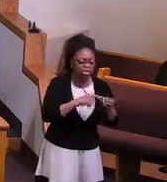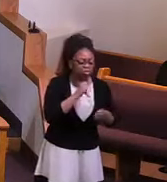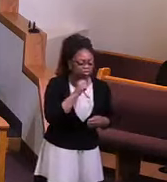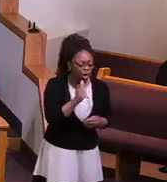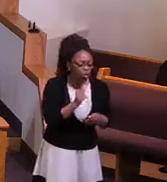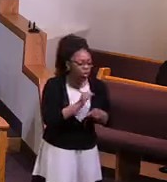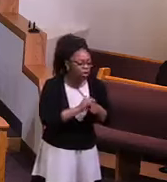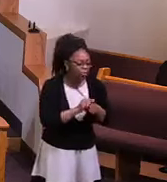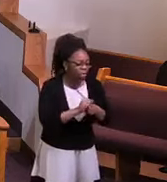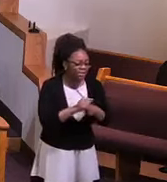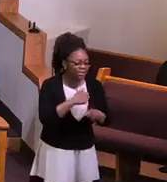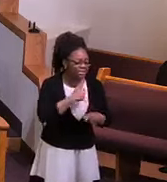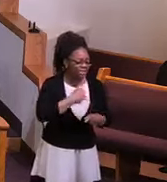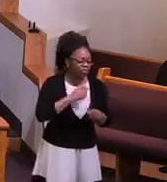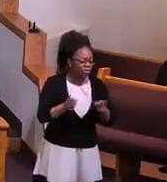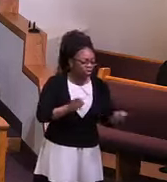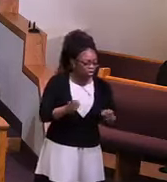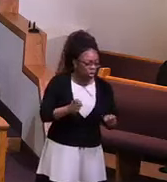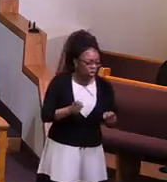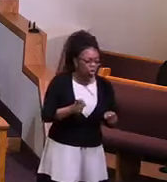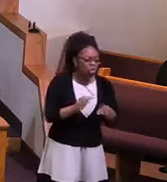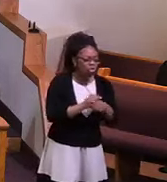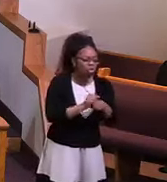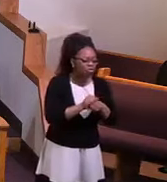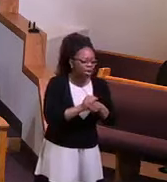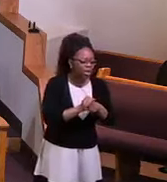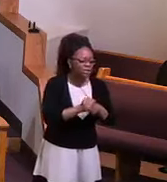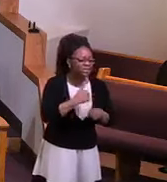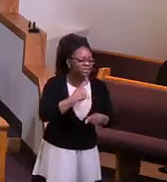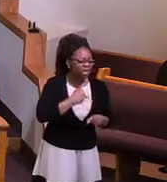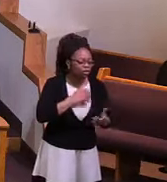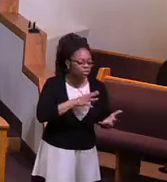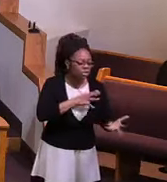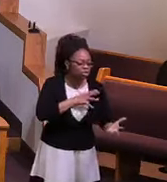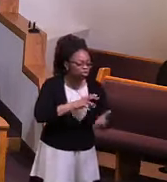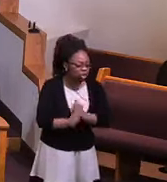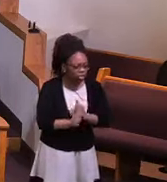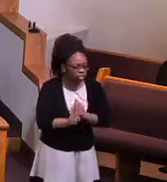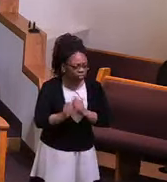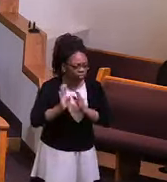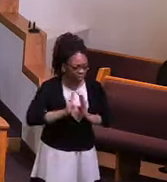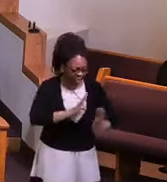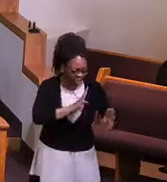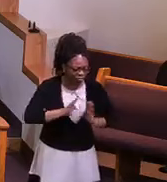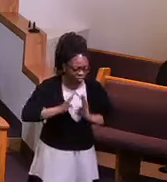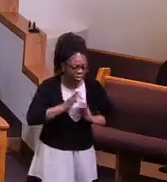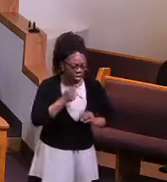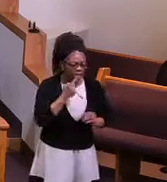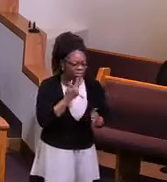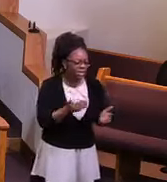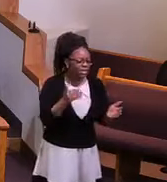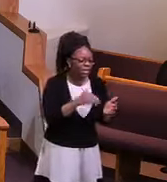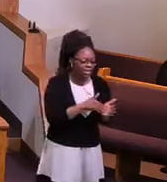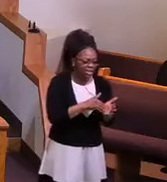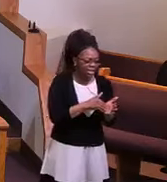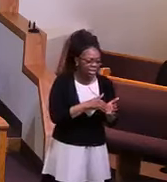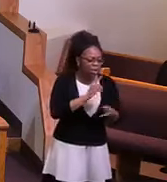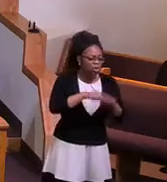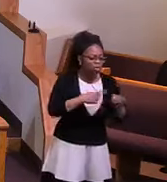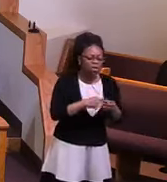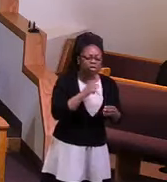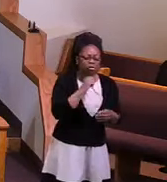self-control, you will practice self-destructive behavior. Let me say that again. When you don't